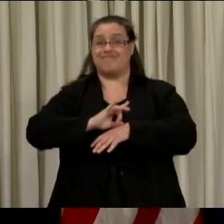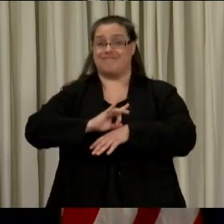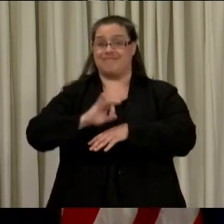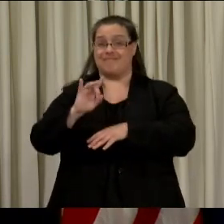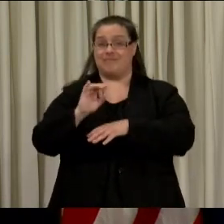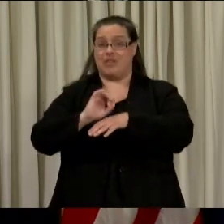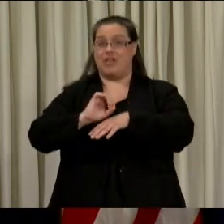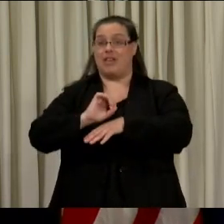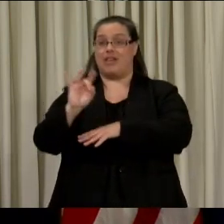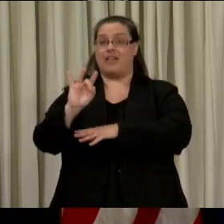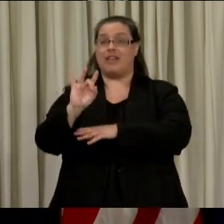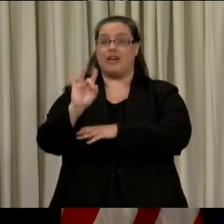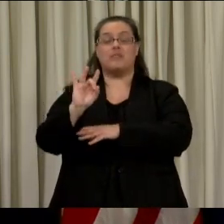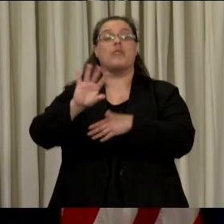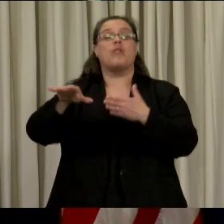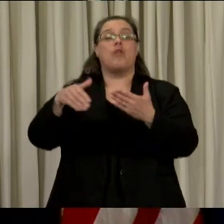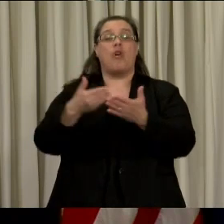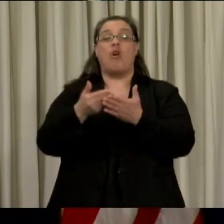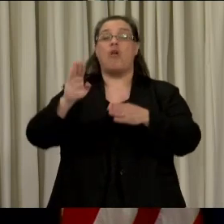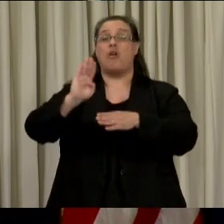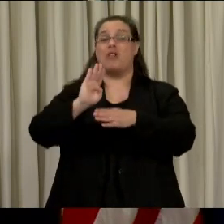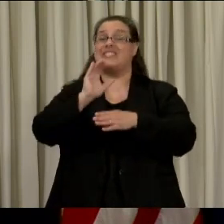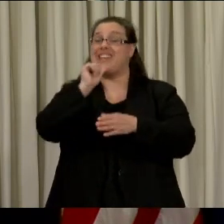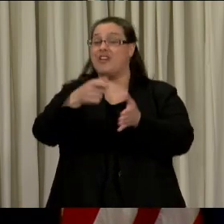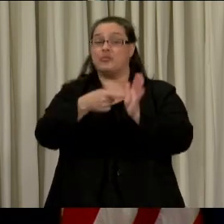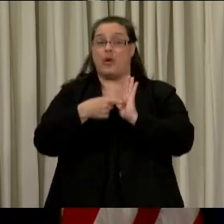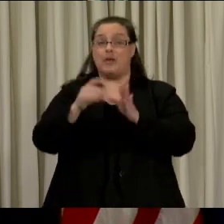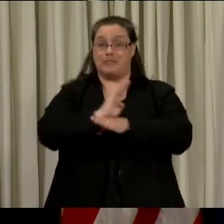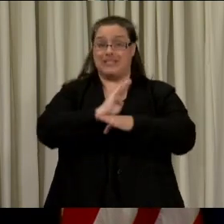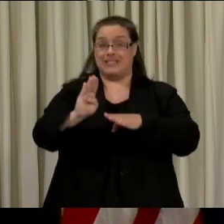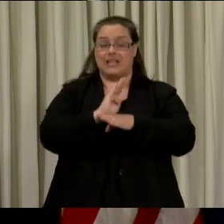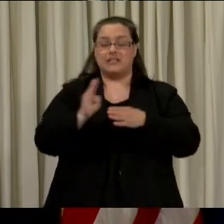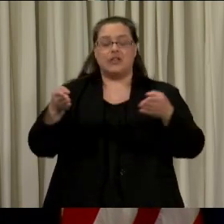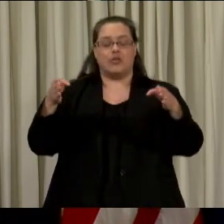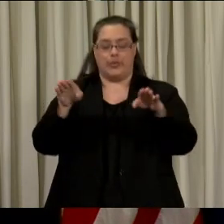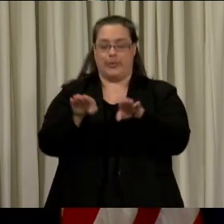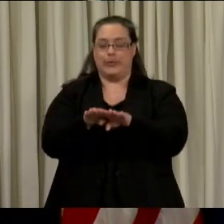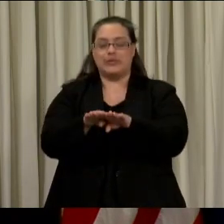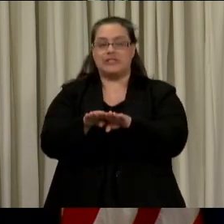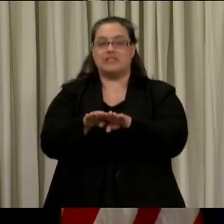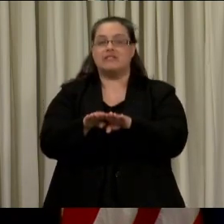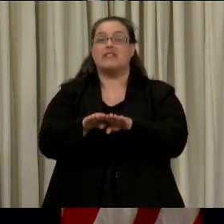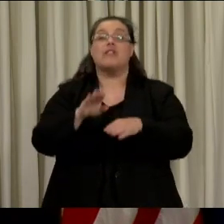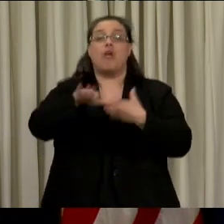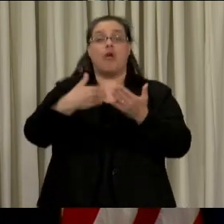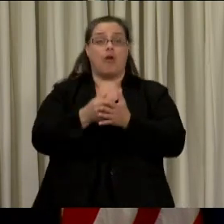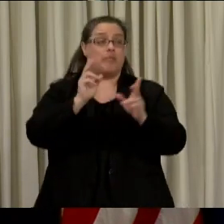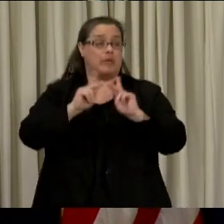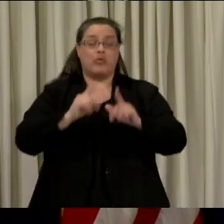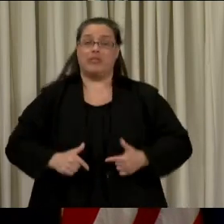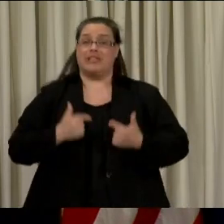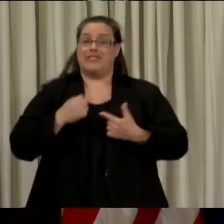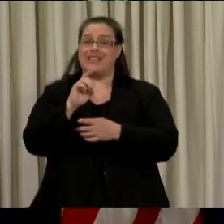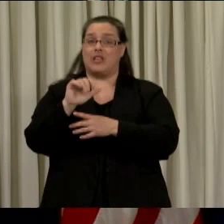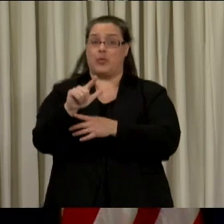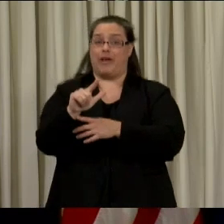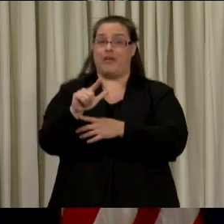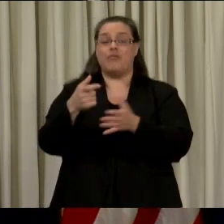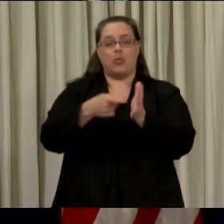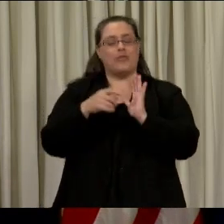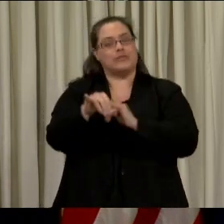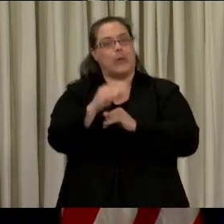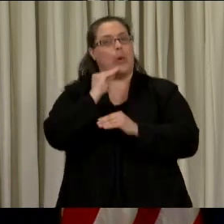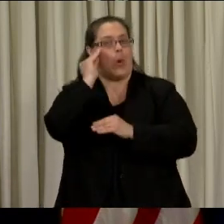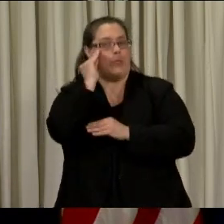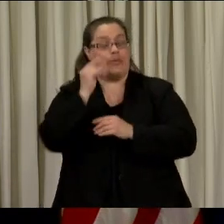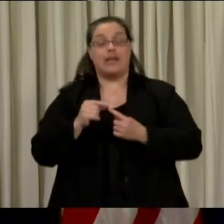in their homes, except when going to or from their place of business if it's permitted to stay open, or except